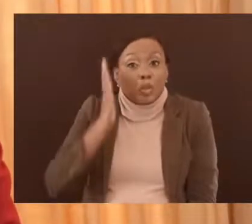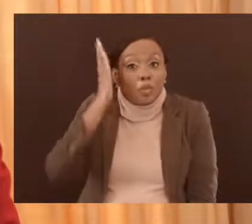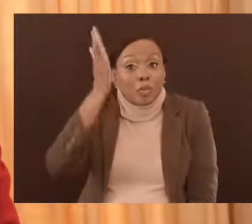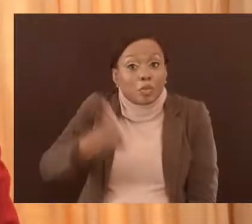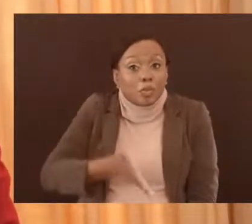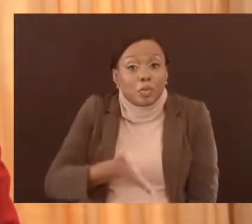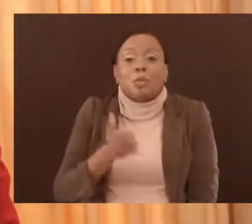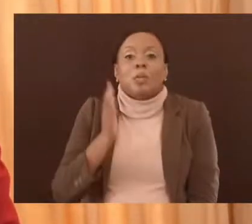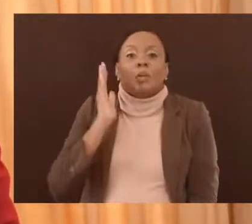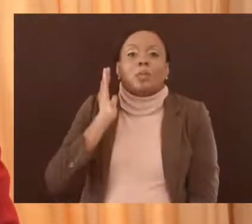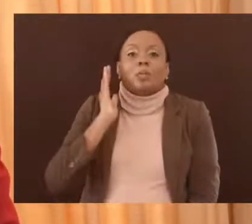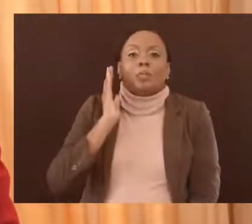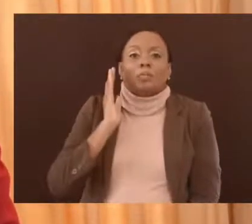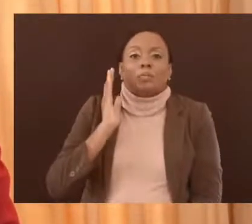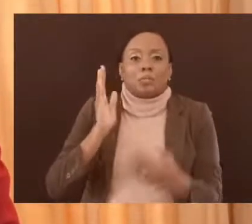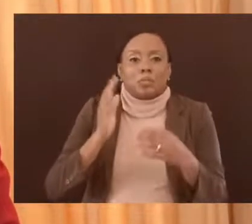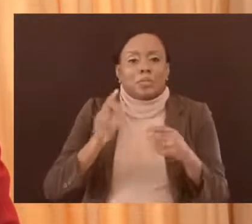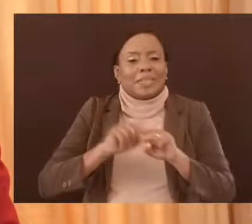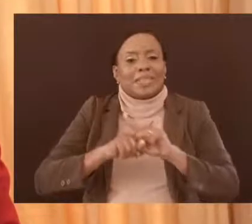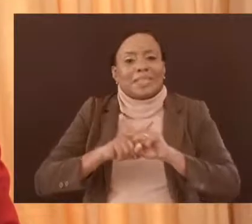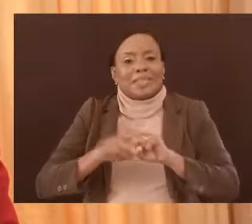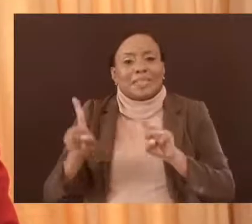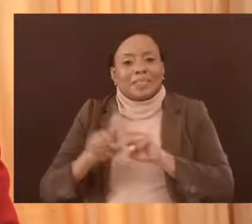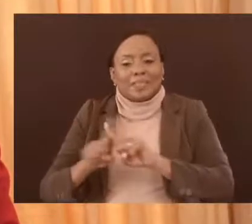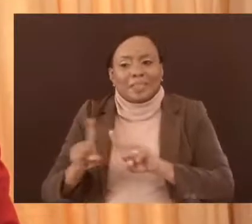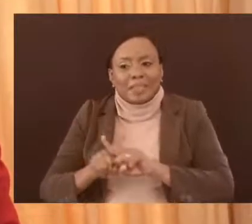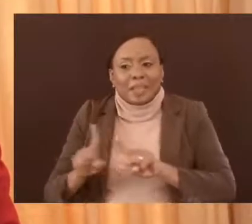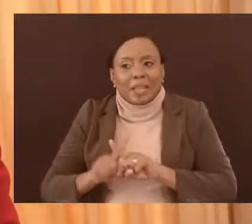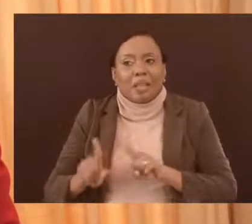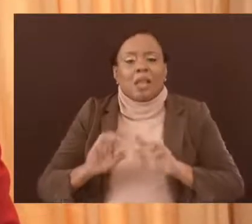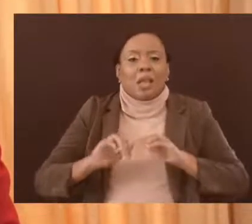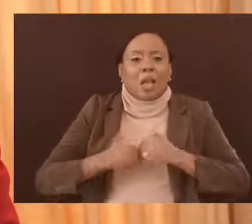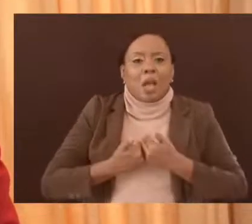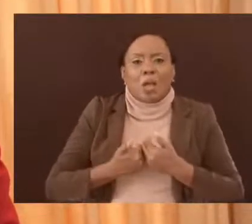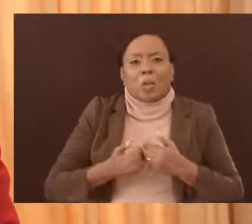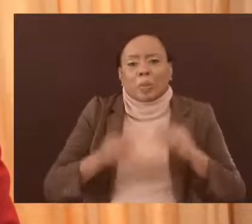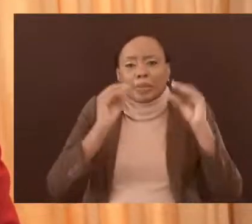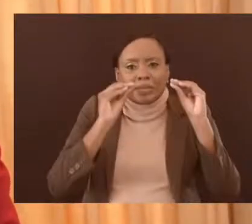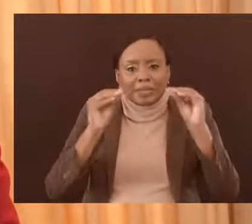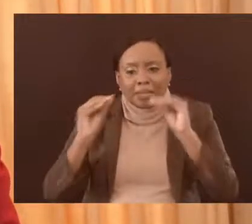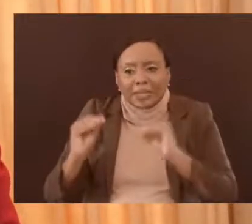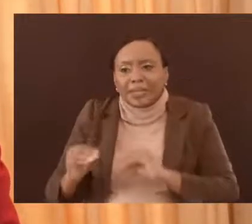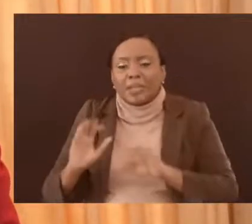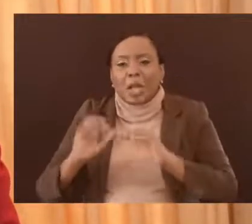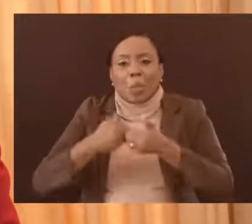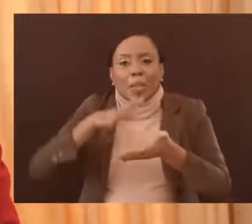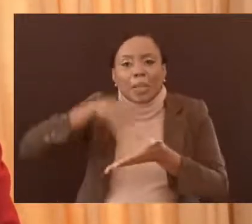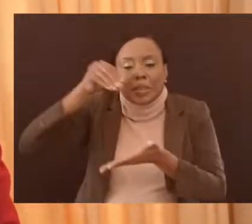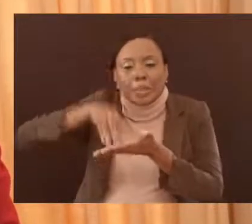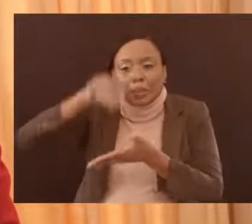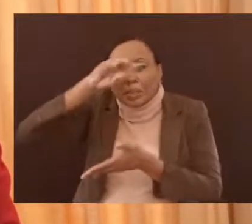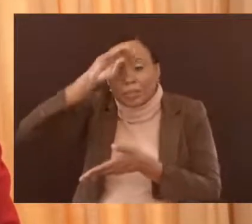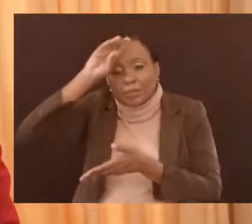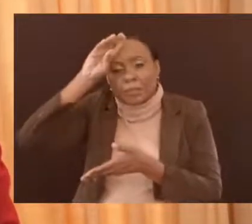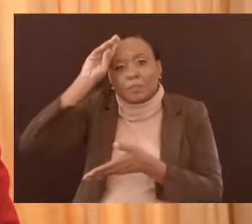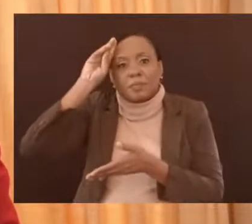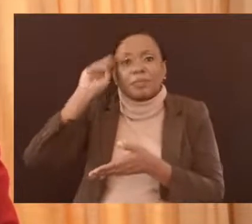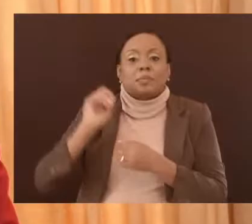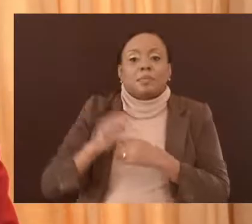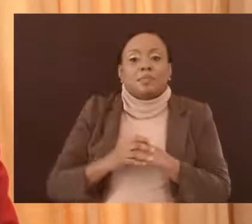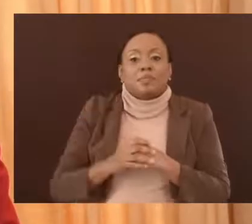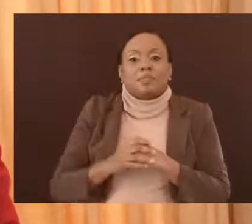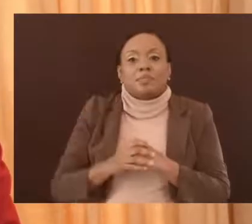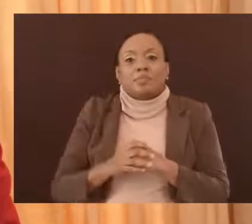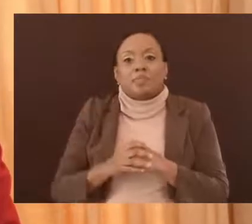also continuous assessment is going to have to become the order of the day, as we would have seen with the readiness assessment, giving us an idea at